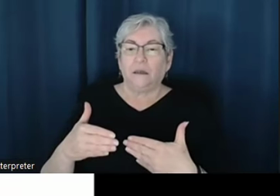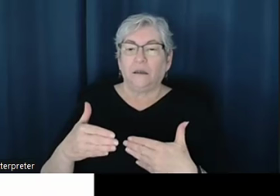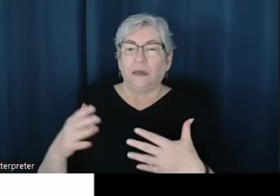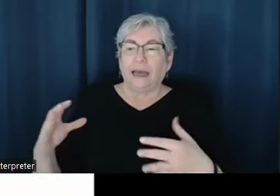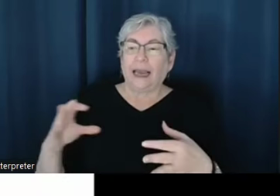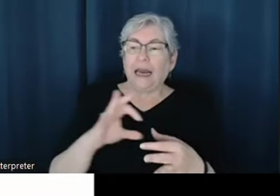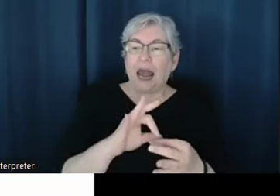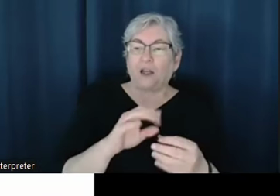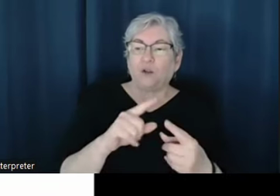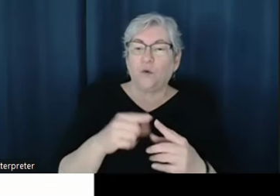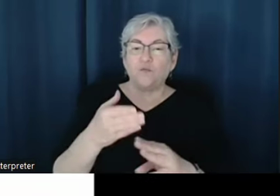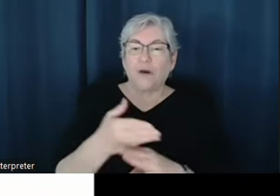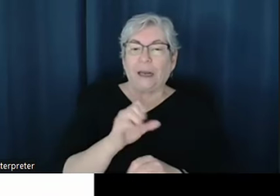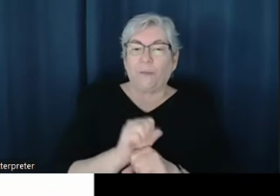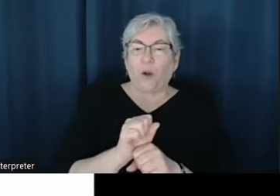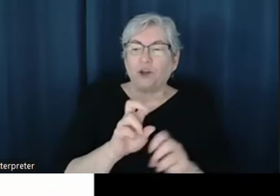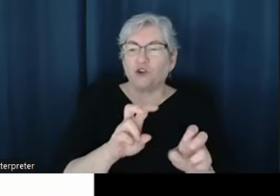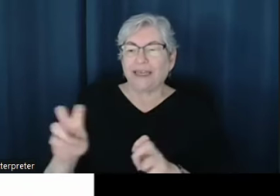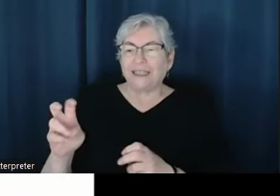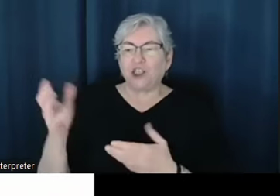connect with pre-employment transition services?